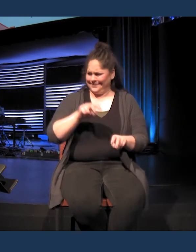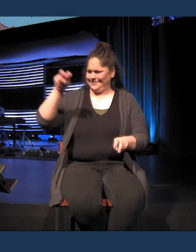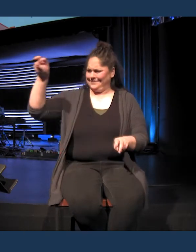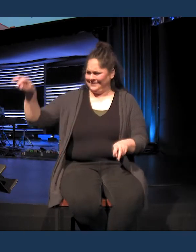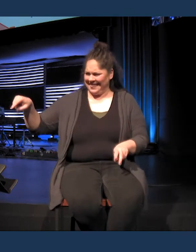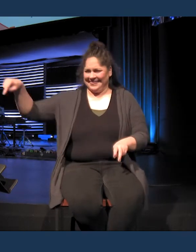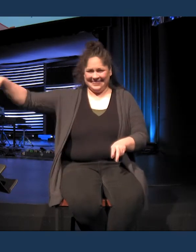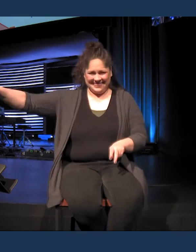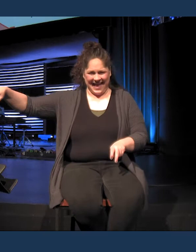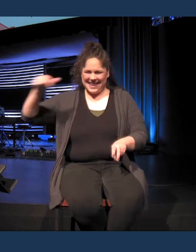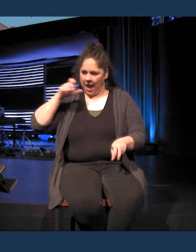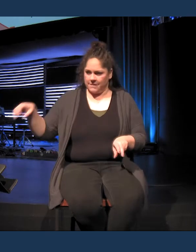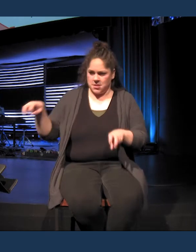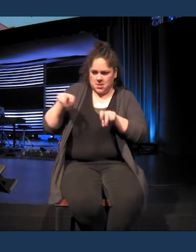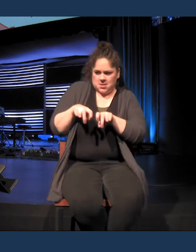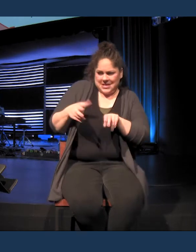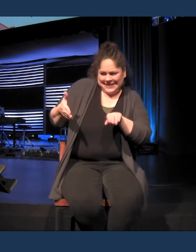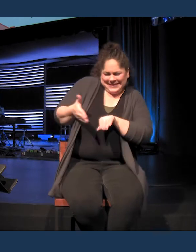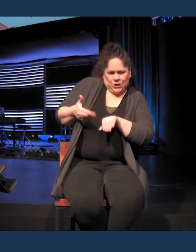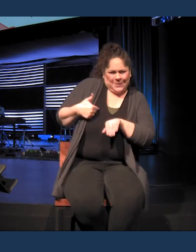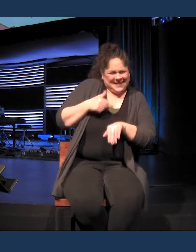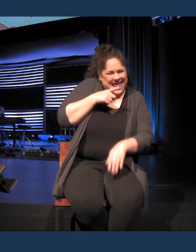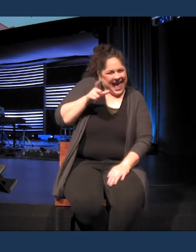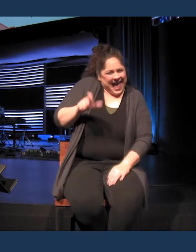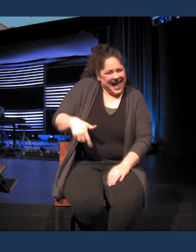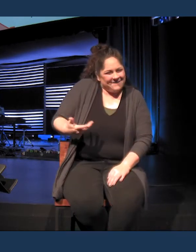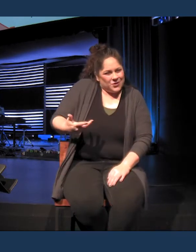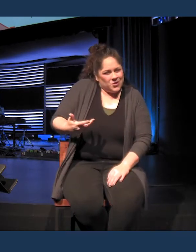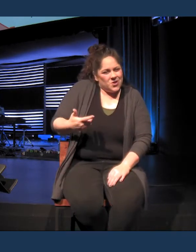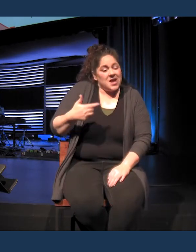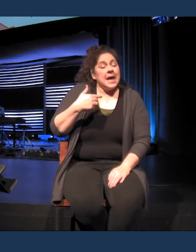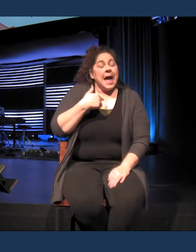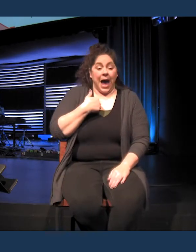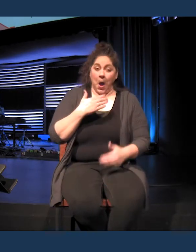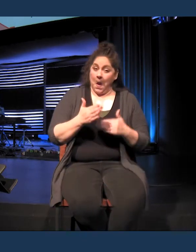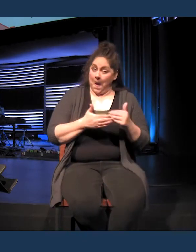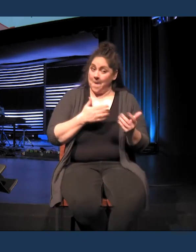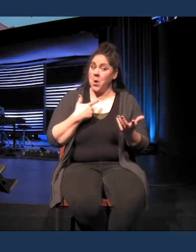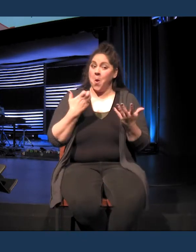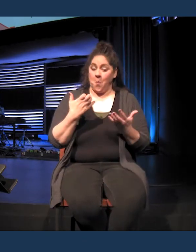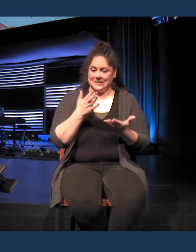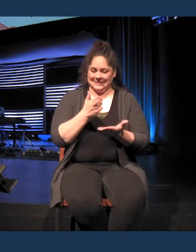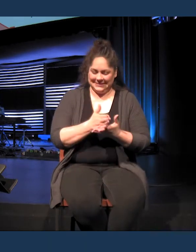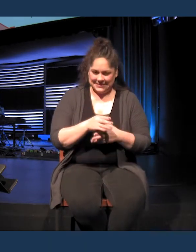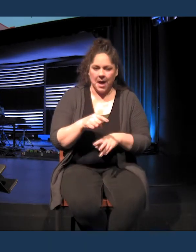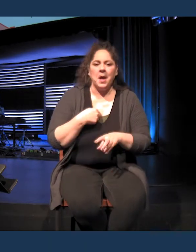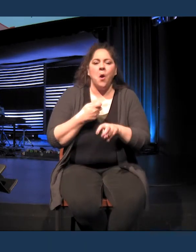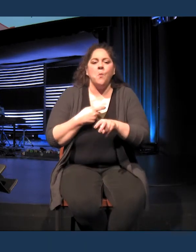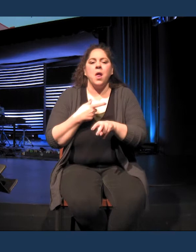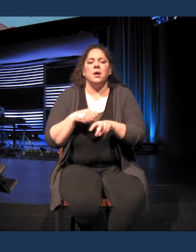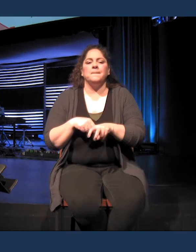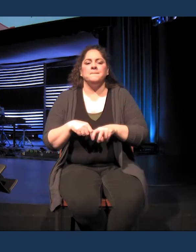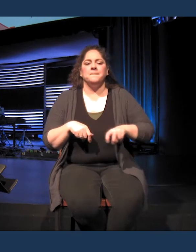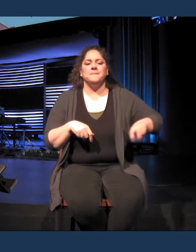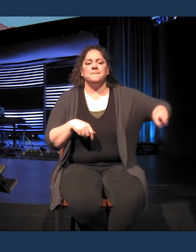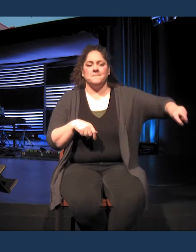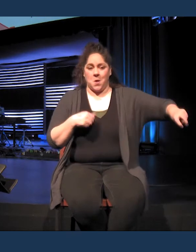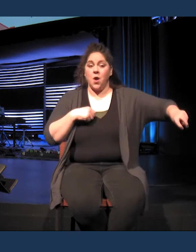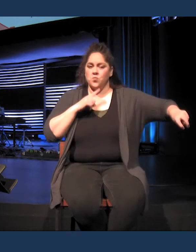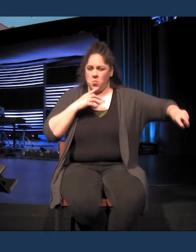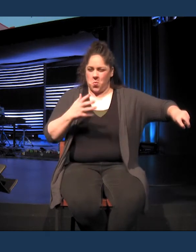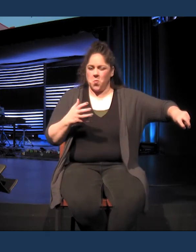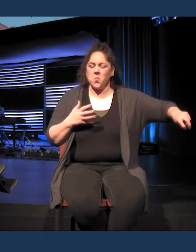open. And I actually seriously considered stopping what I was doing, moving one over.